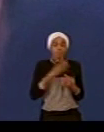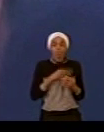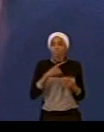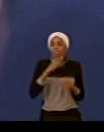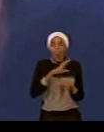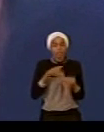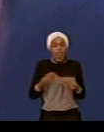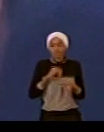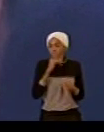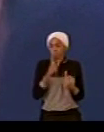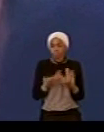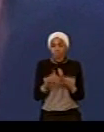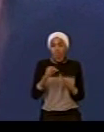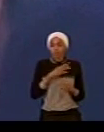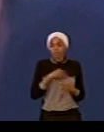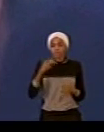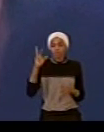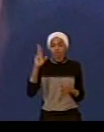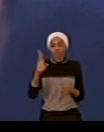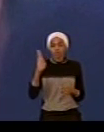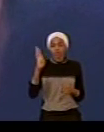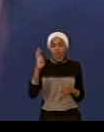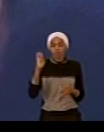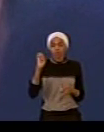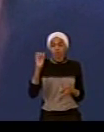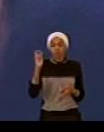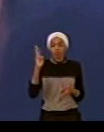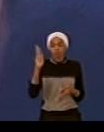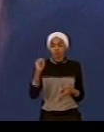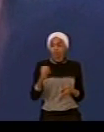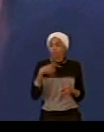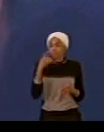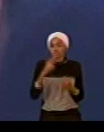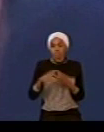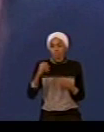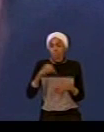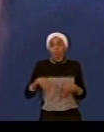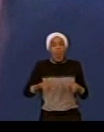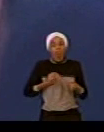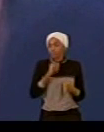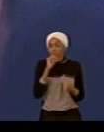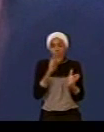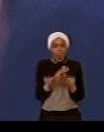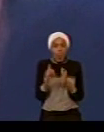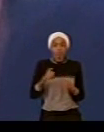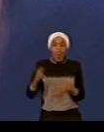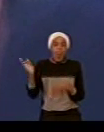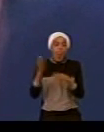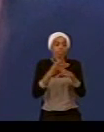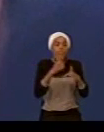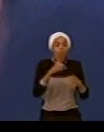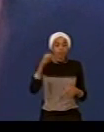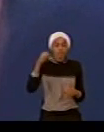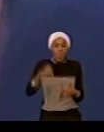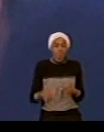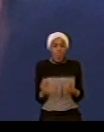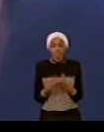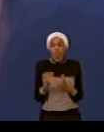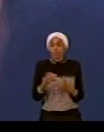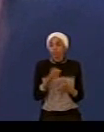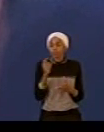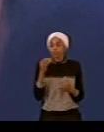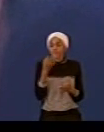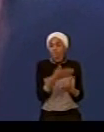them, Shed no blood, but cast him into this pit that is in the wilderness, and lay no hand upon